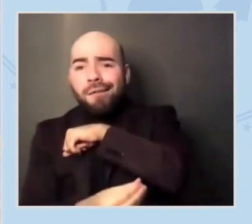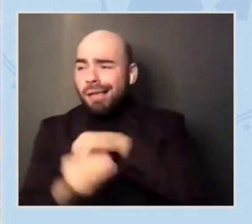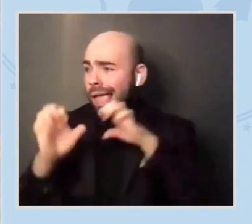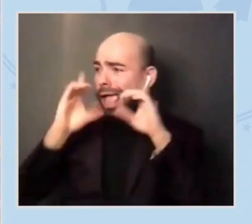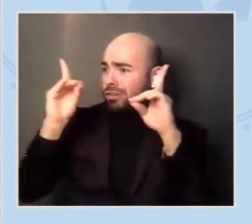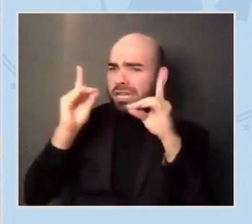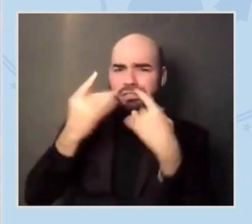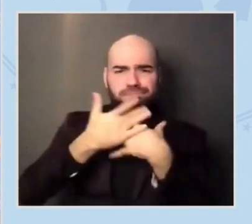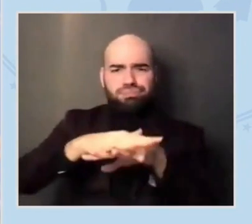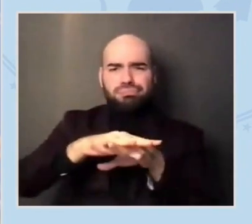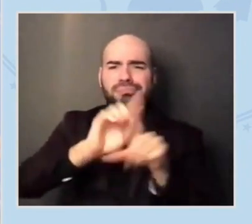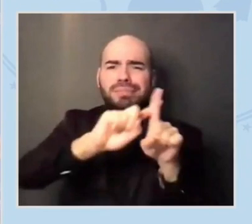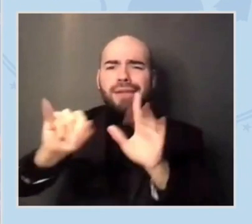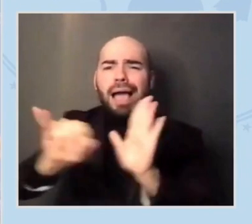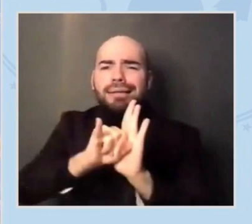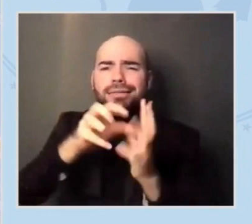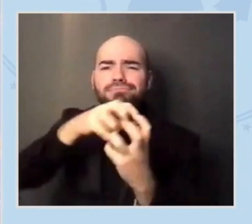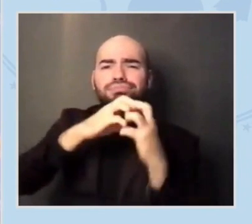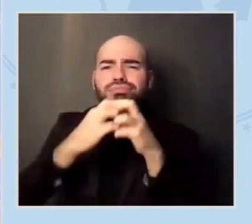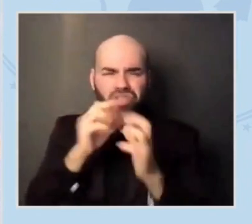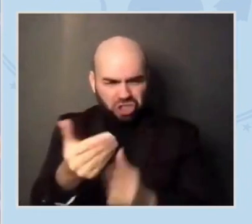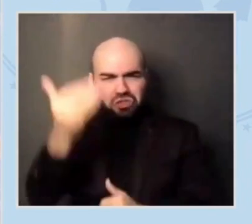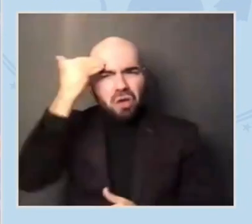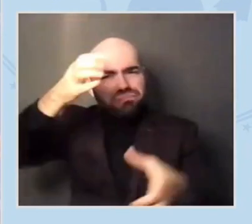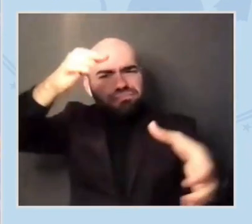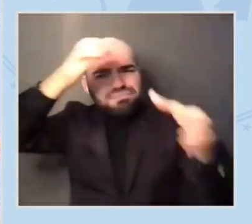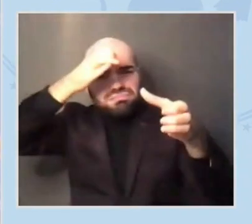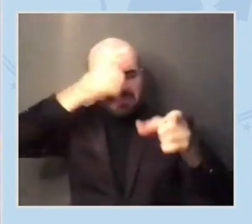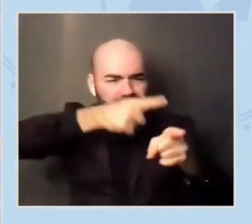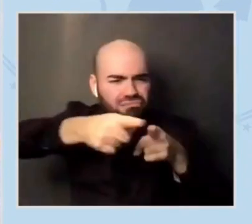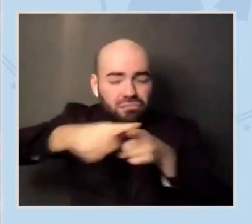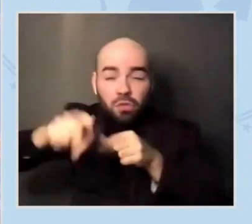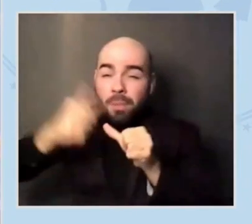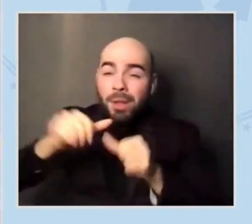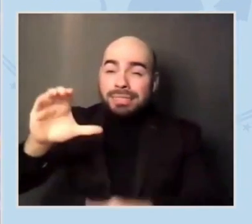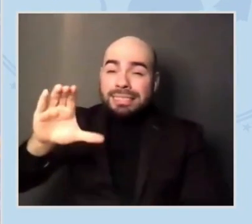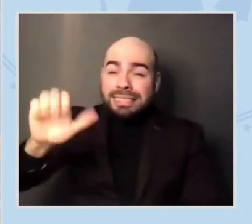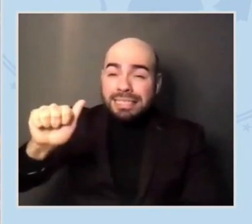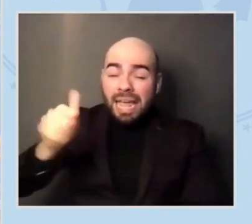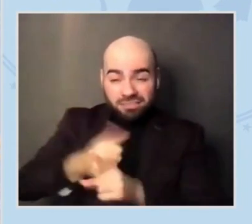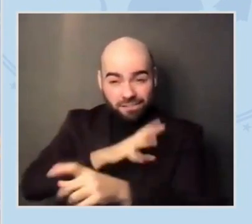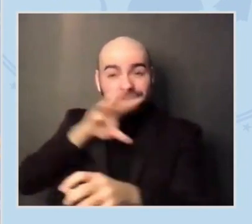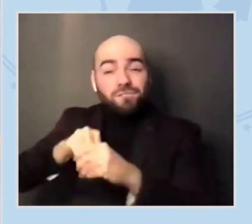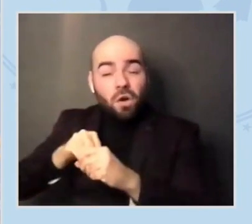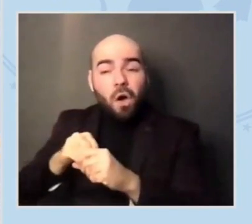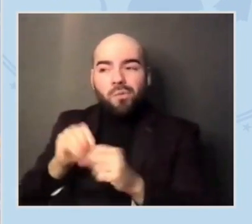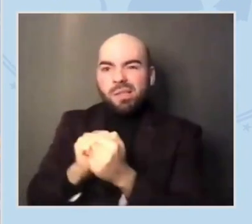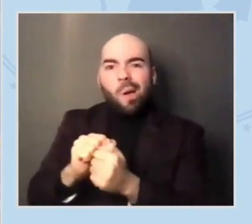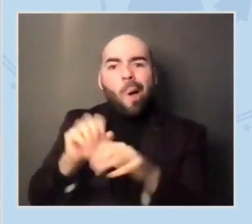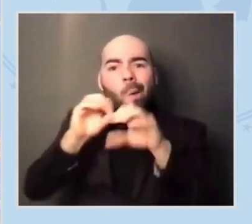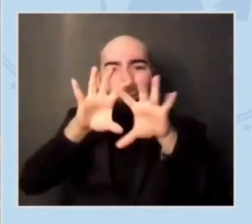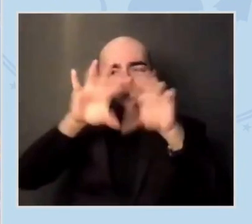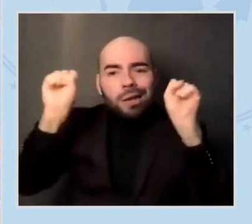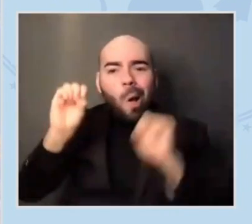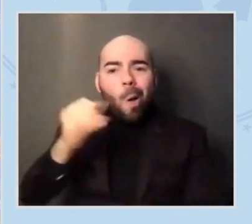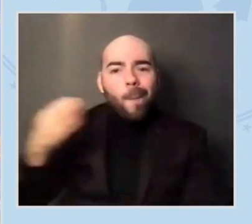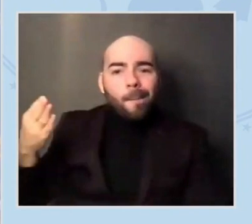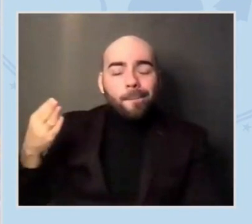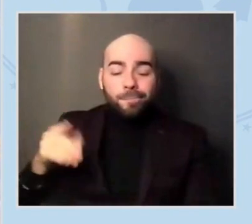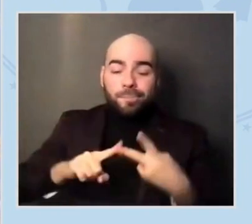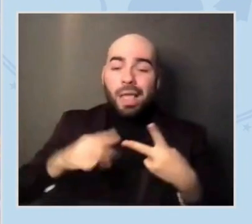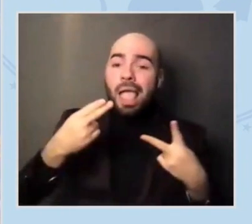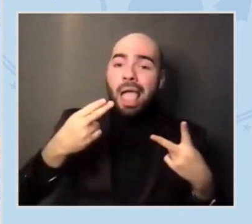and International Affairs, a member of the Council of Economic Advisors to President Obama, an advisor to President Clinton at the National